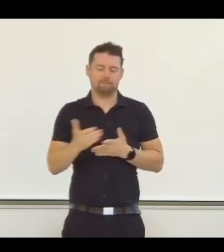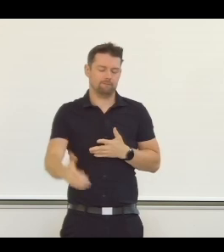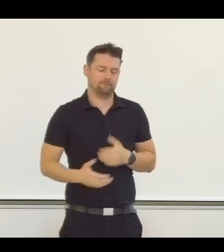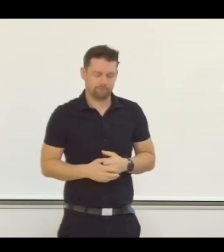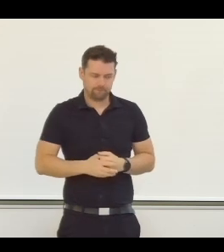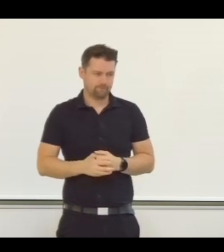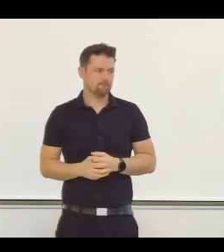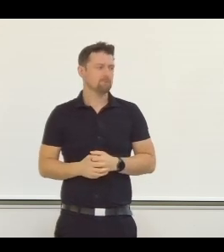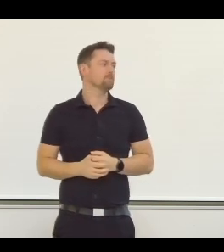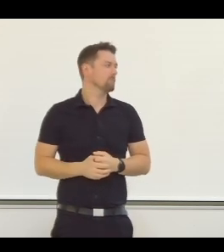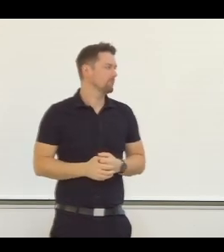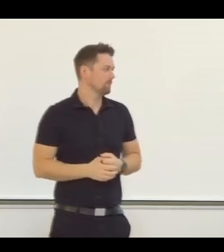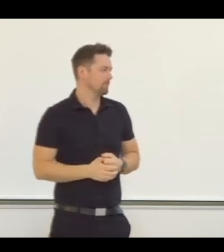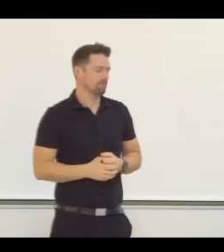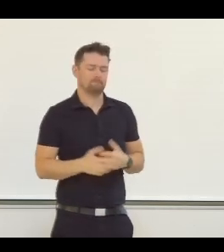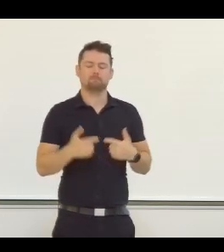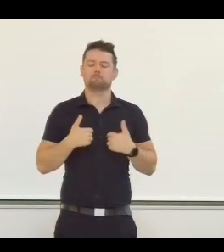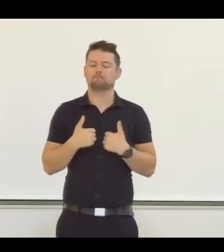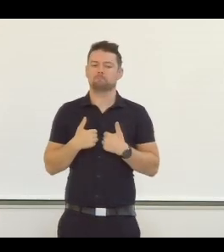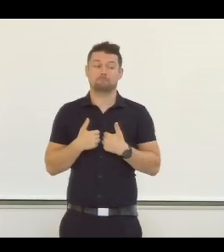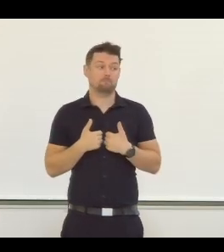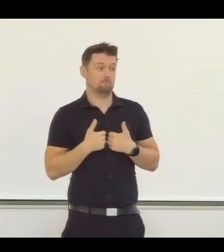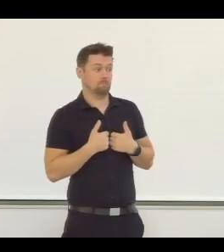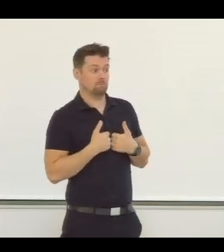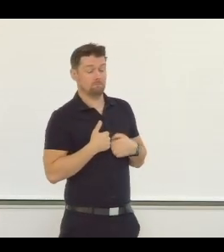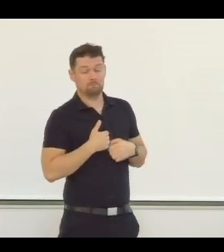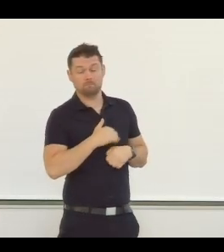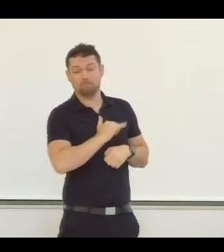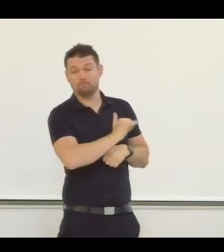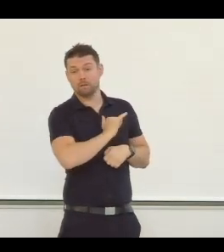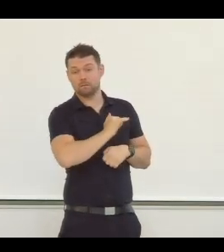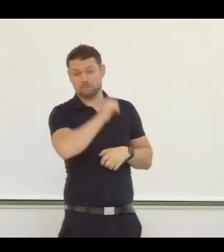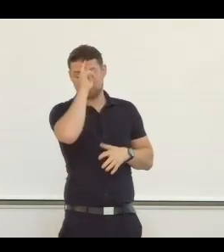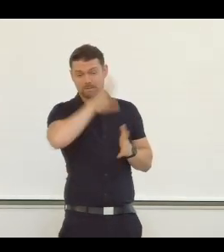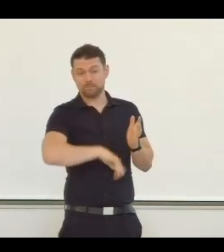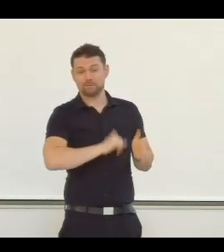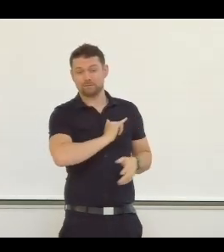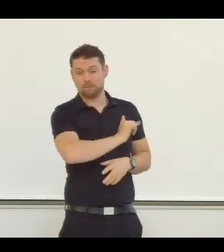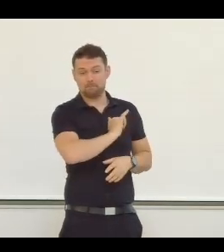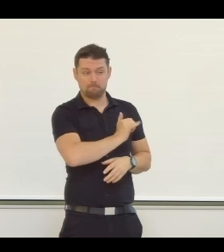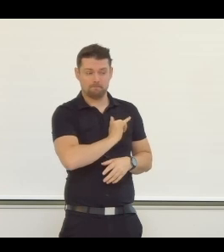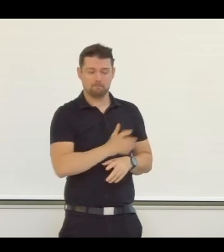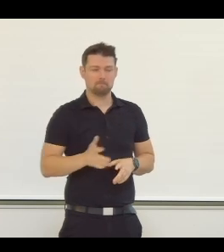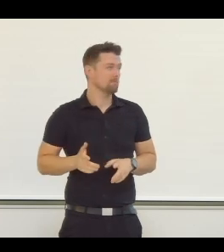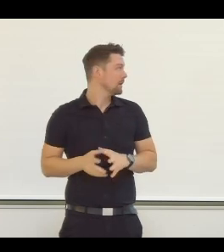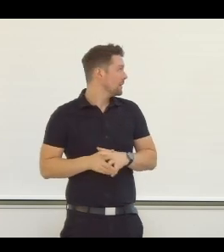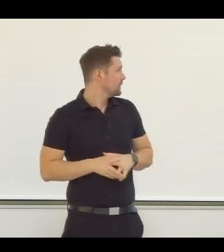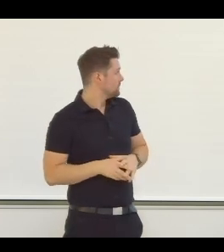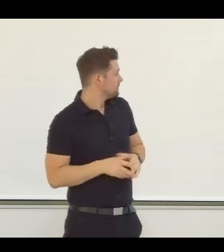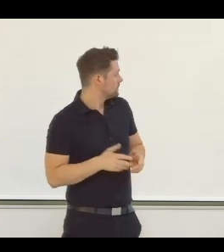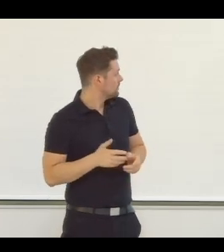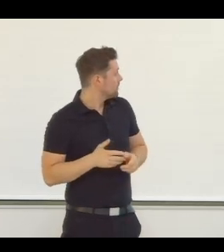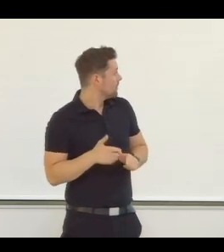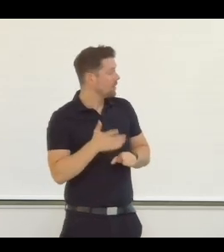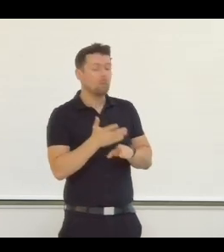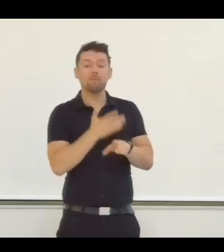And I had exactly the same experience. So you can see before doing high seas for 1 year